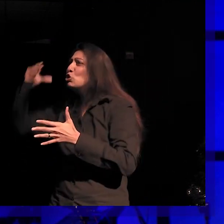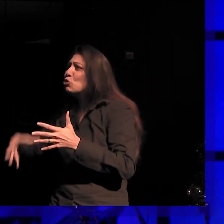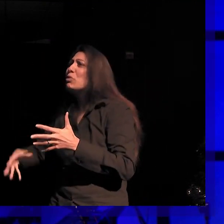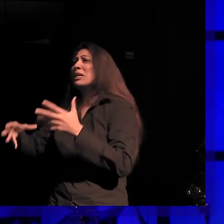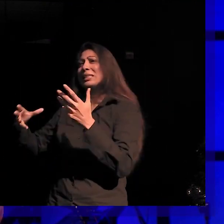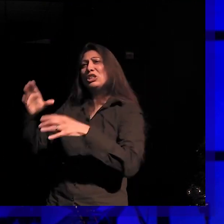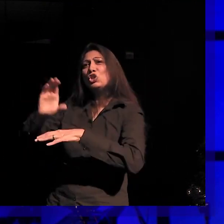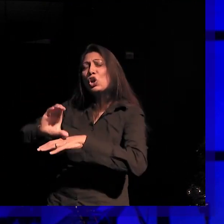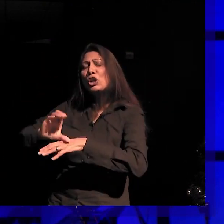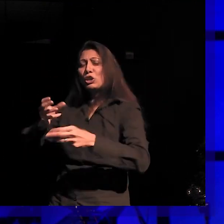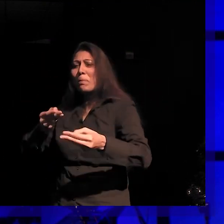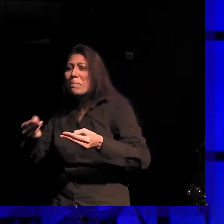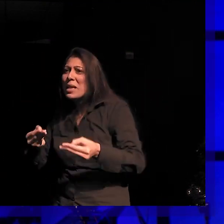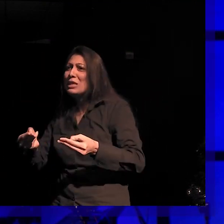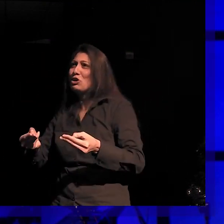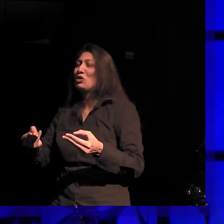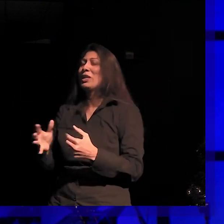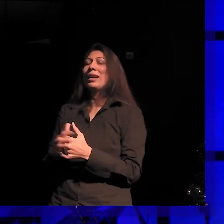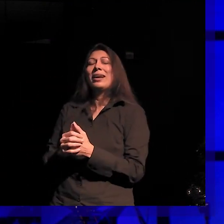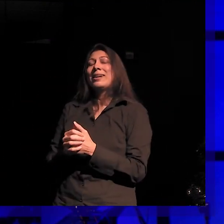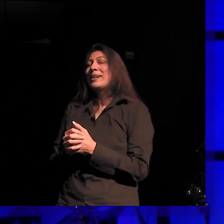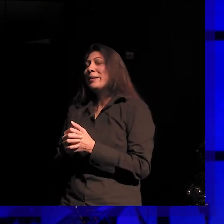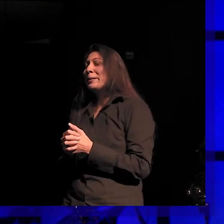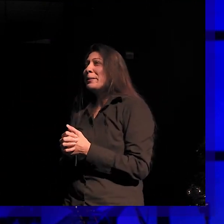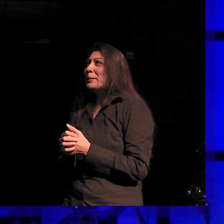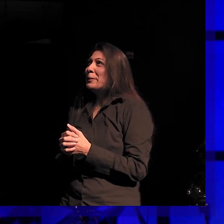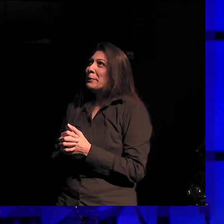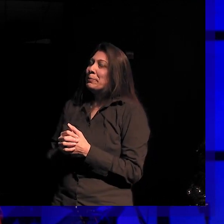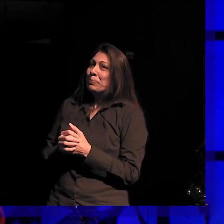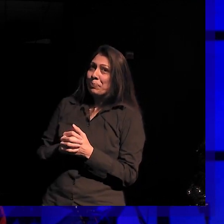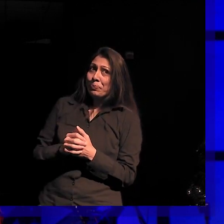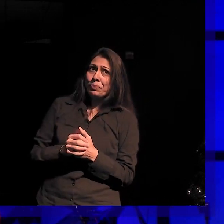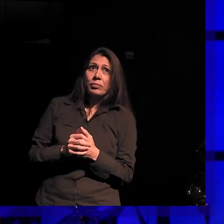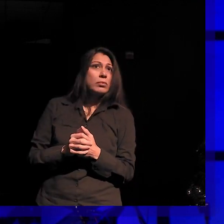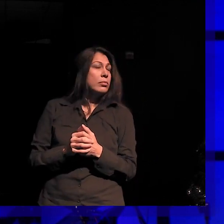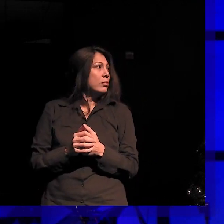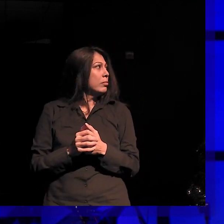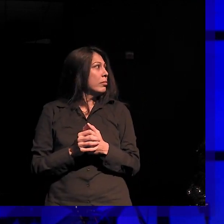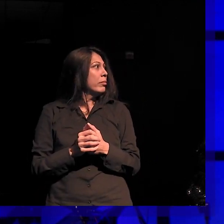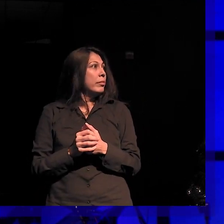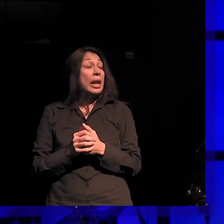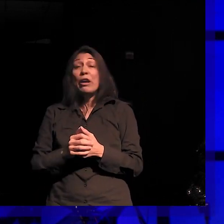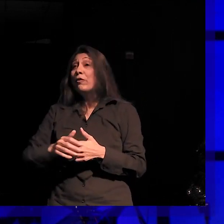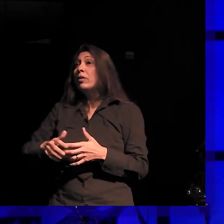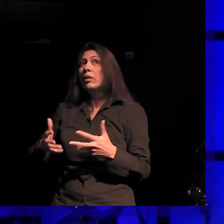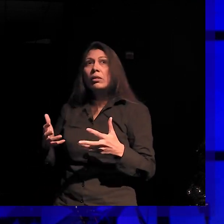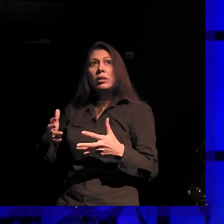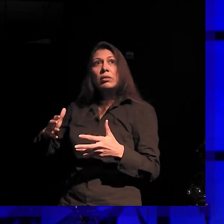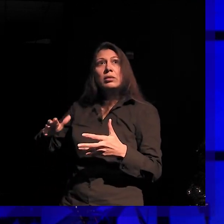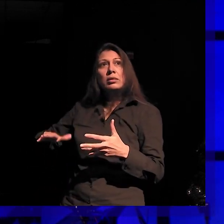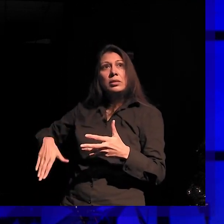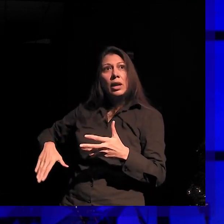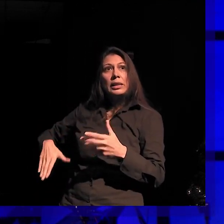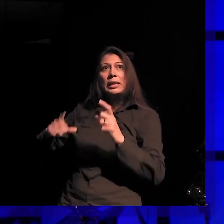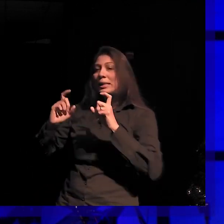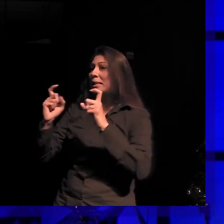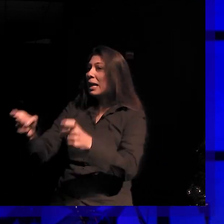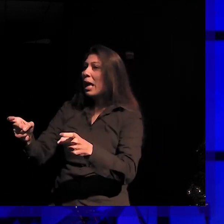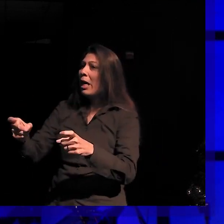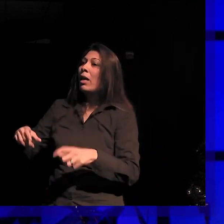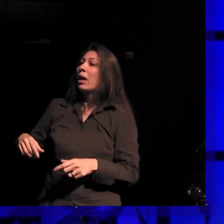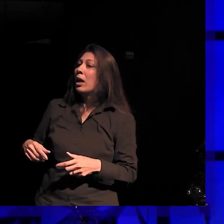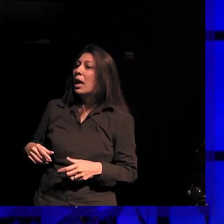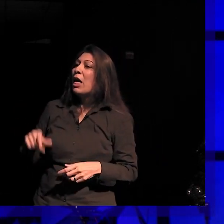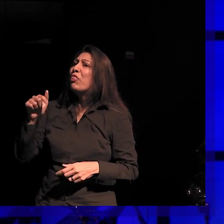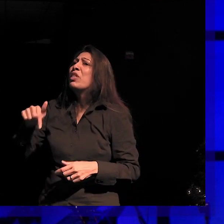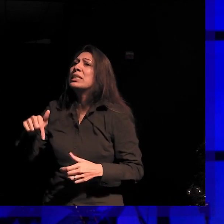this church's ministry going forward at the same time. And if you've been around Vineyard at all, you probably already know this, that this is a